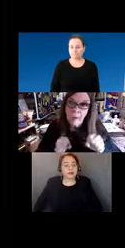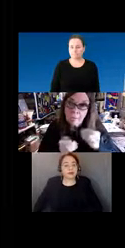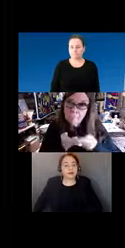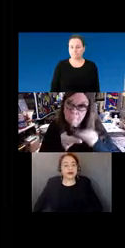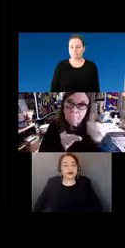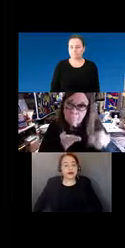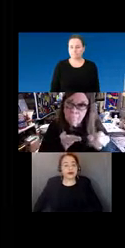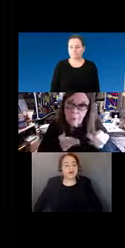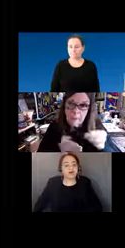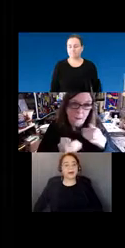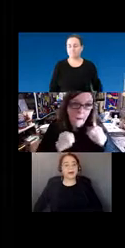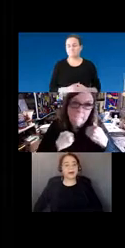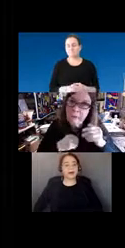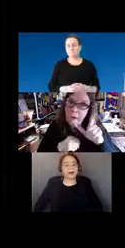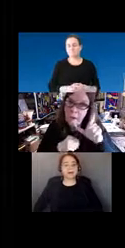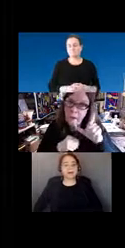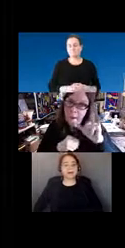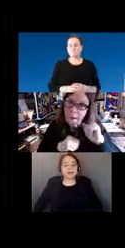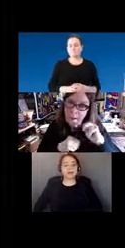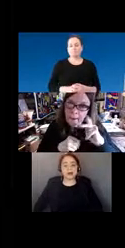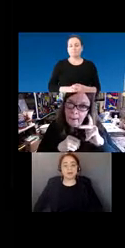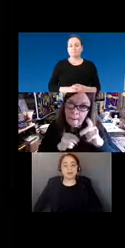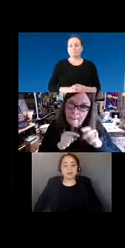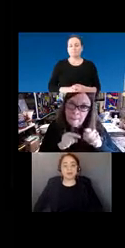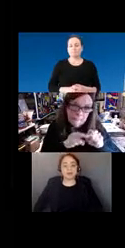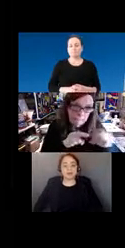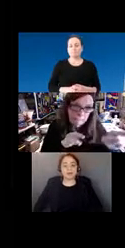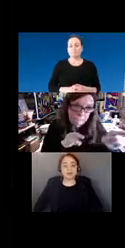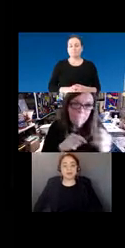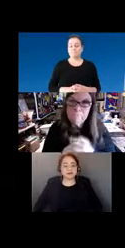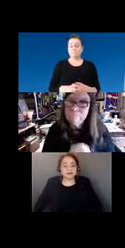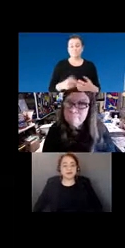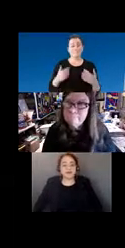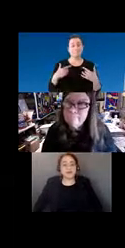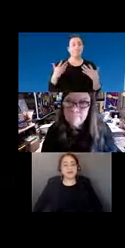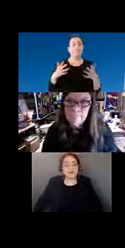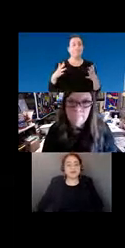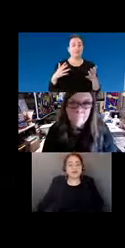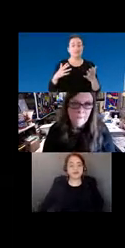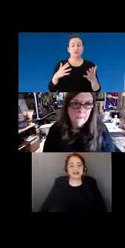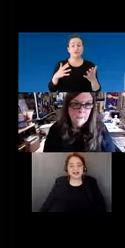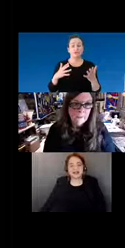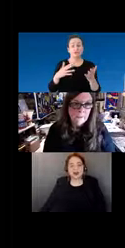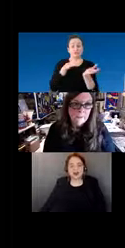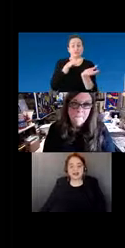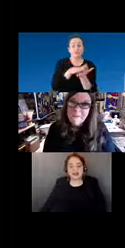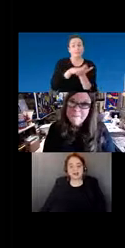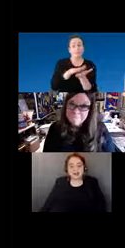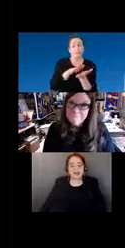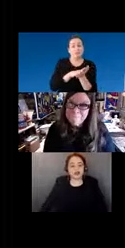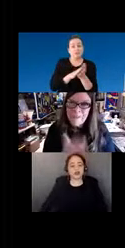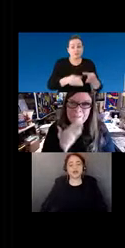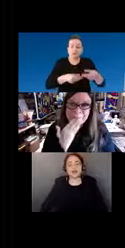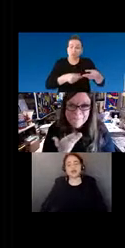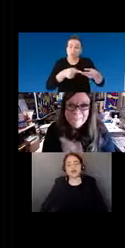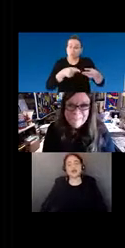I do have some published material. If you are interested, this is the website where